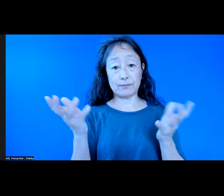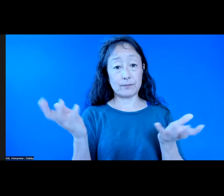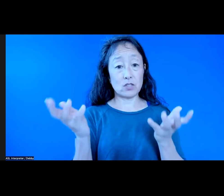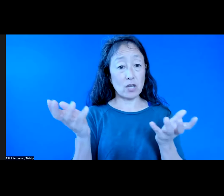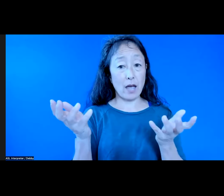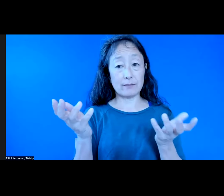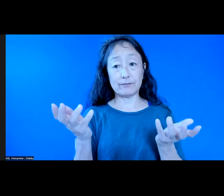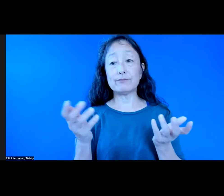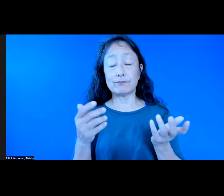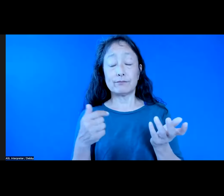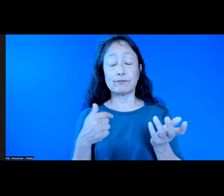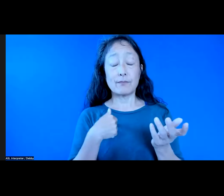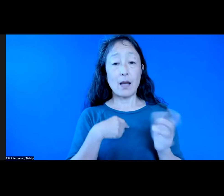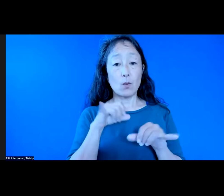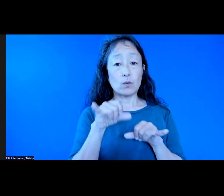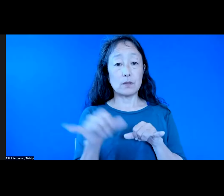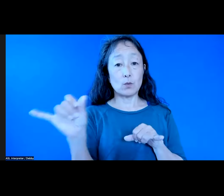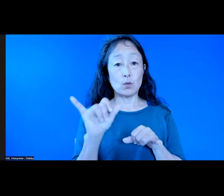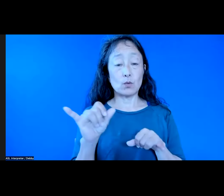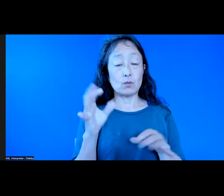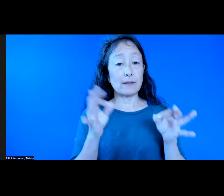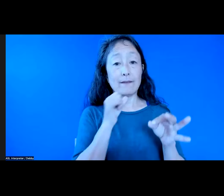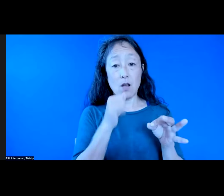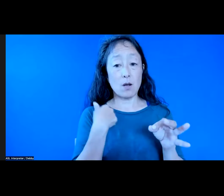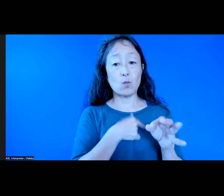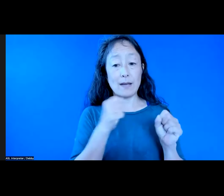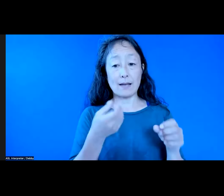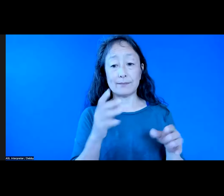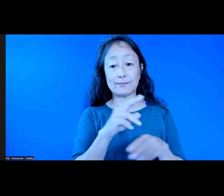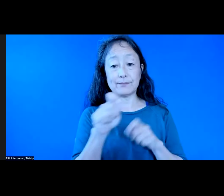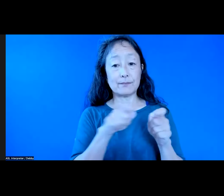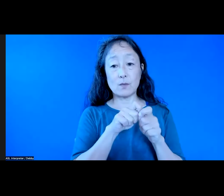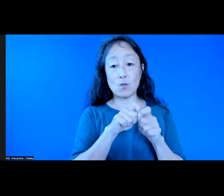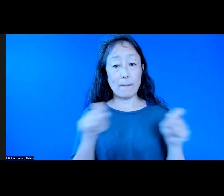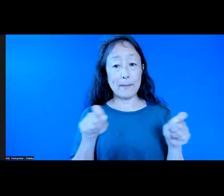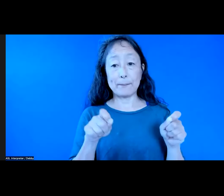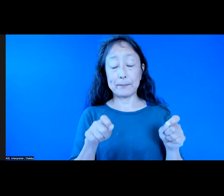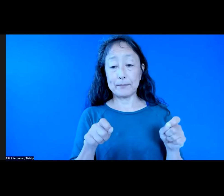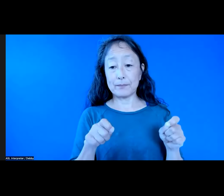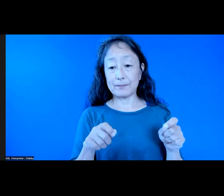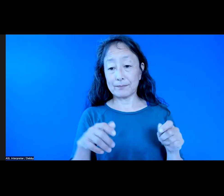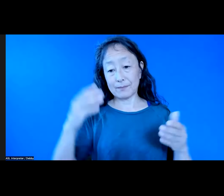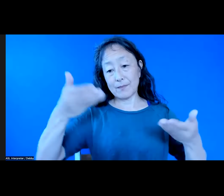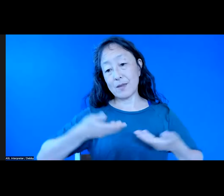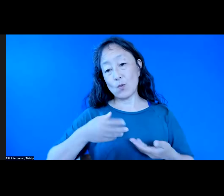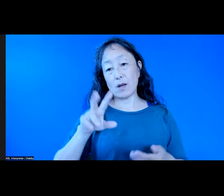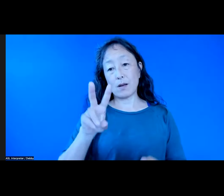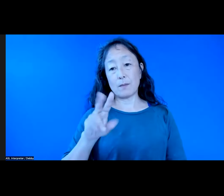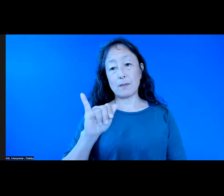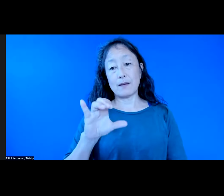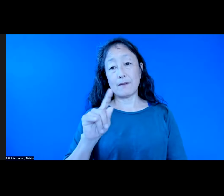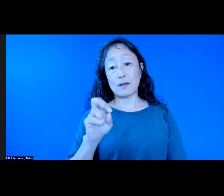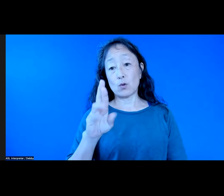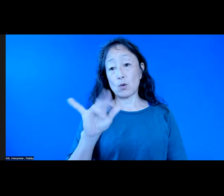while. Otherwise, we can wrap up. And oh, you're welcome, Victoria. Thank you for your